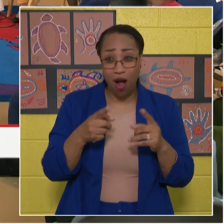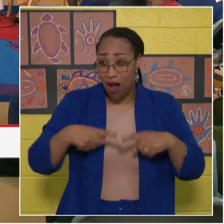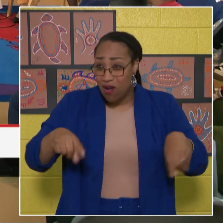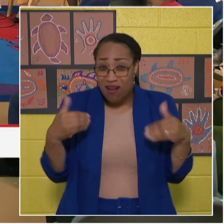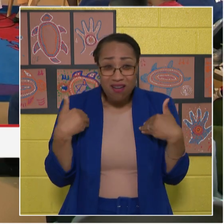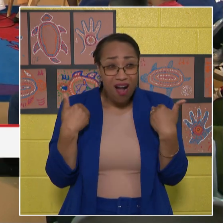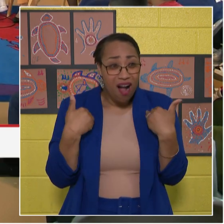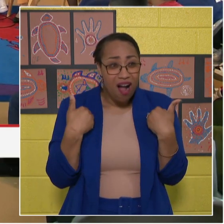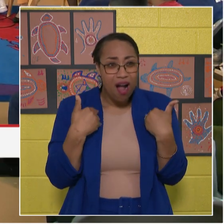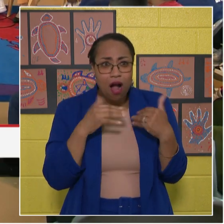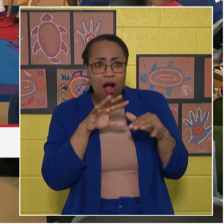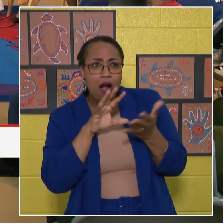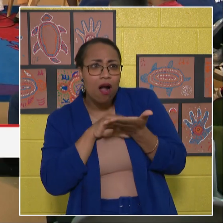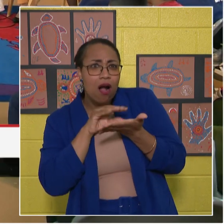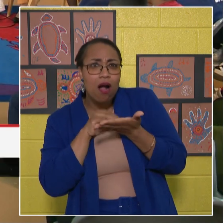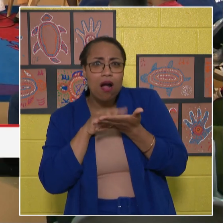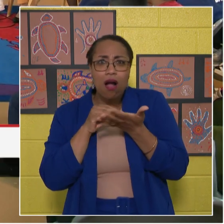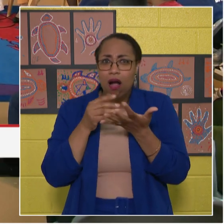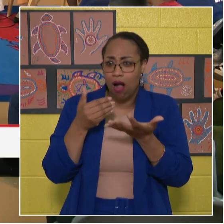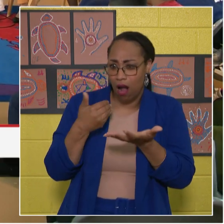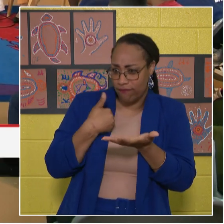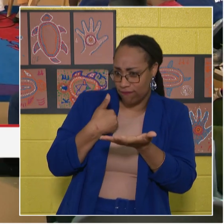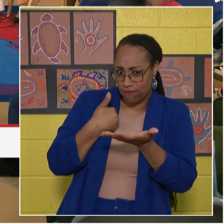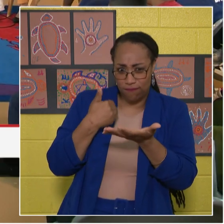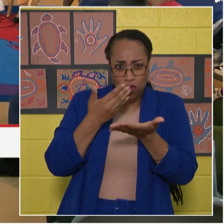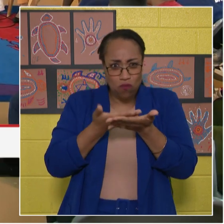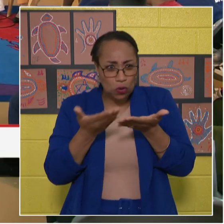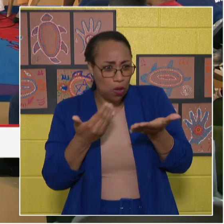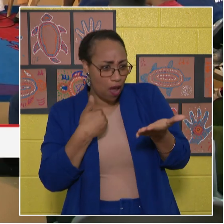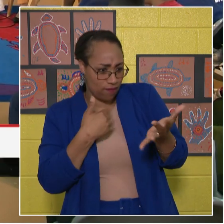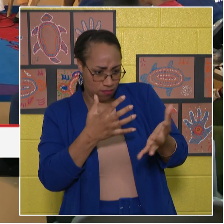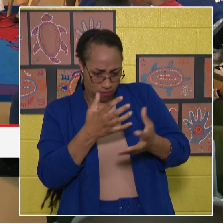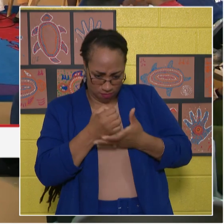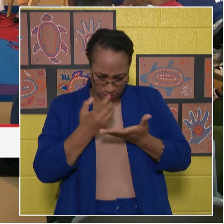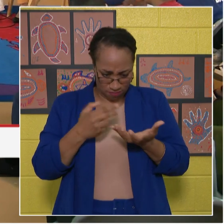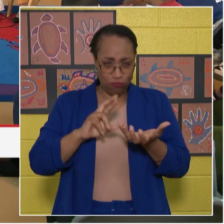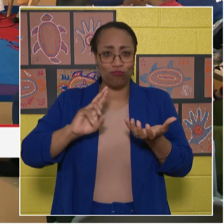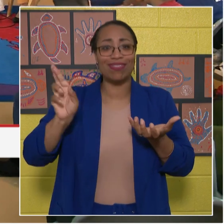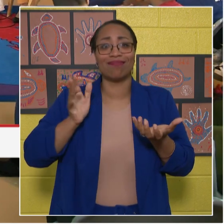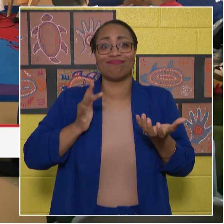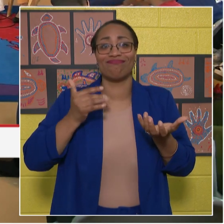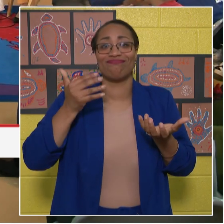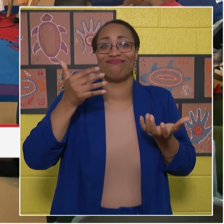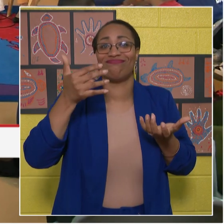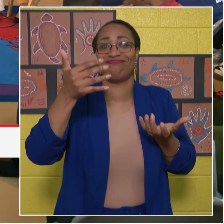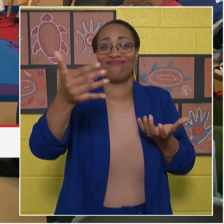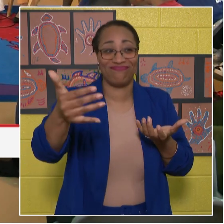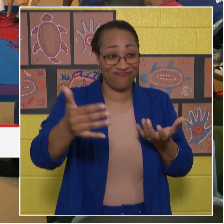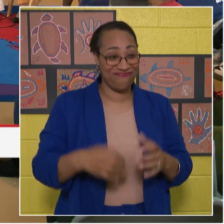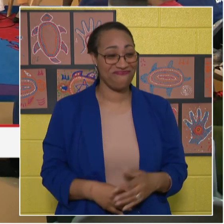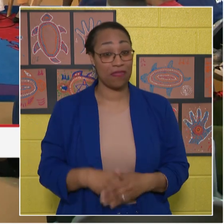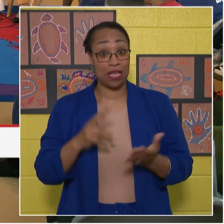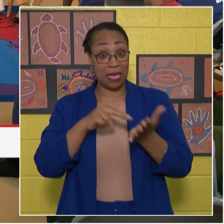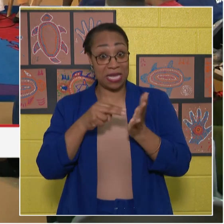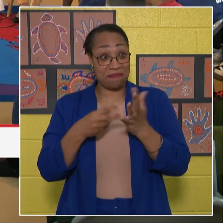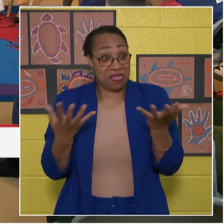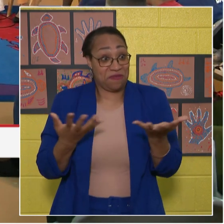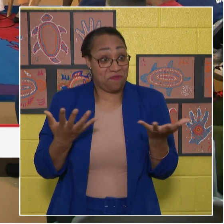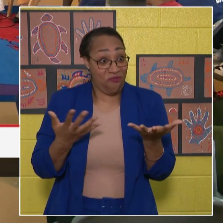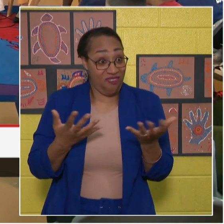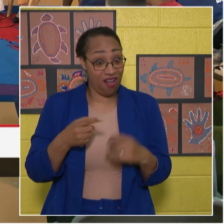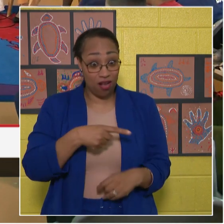need. And in order to do that, we have to make sure that you are safe, that you're safe